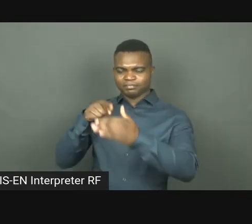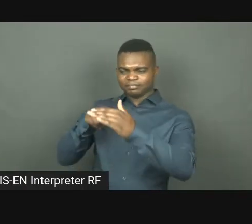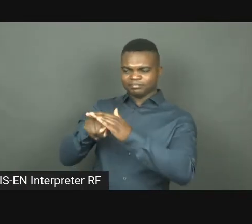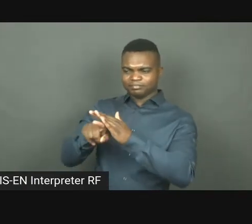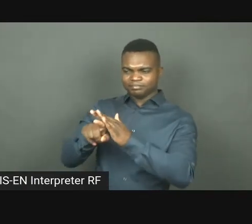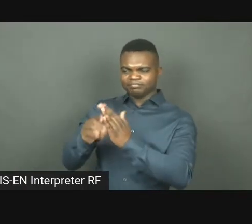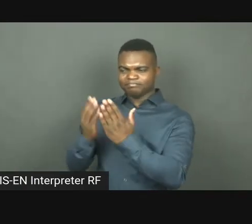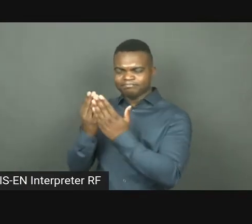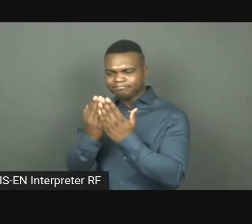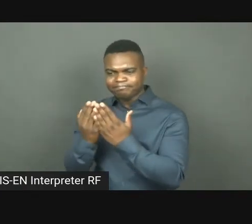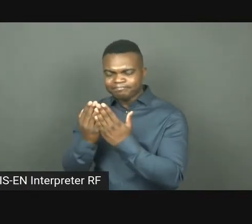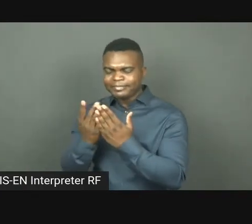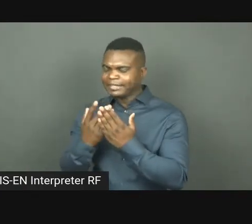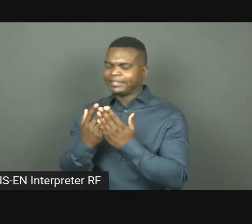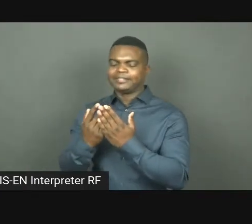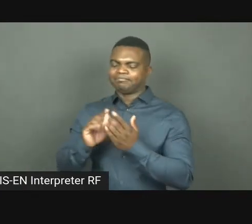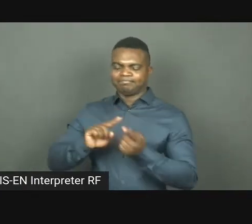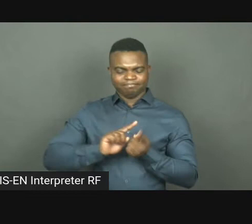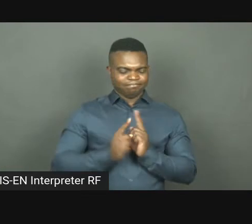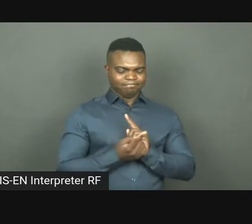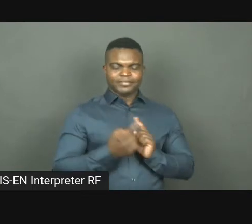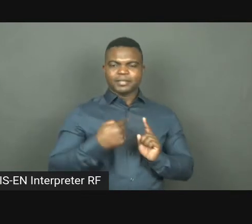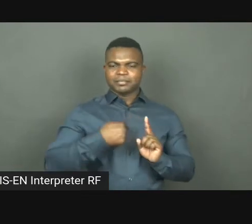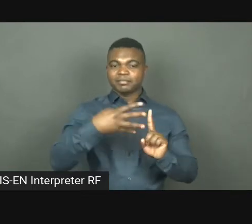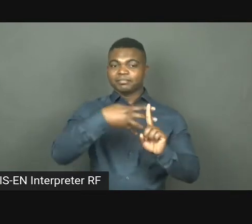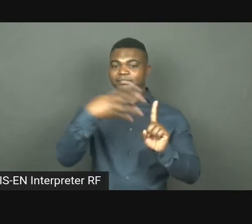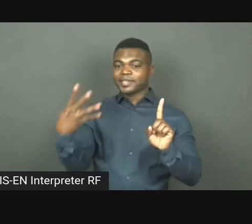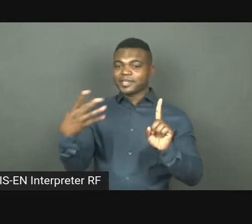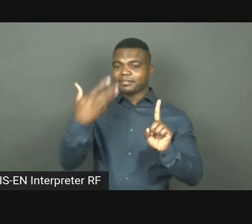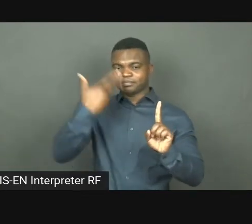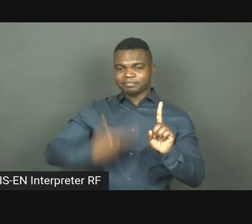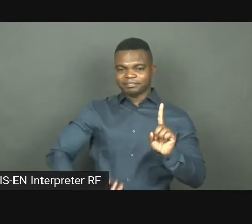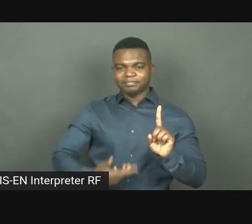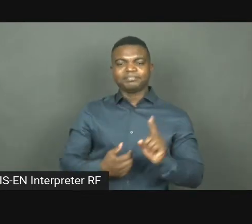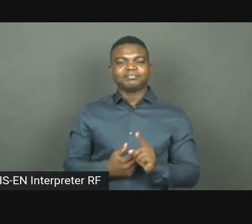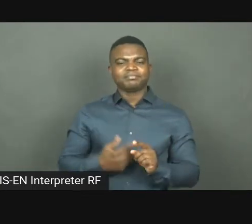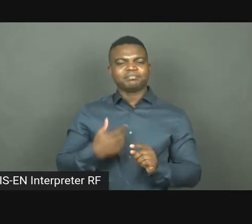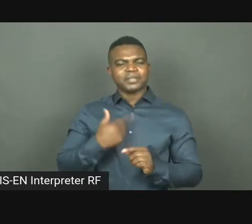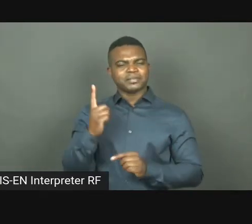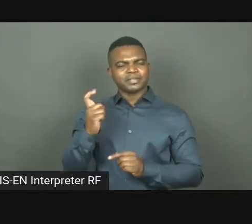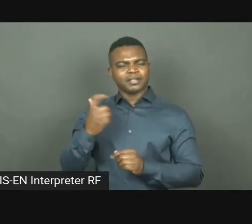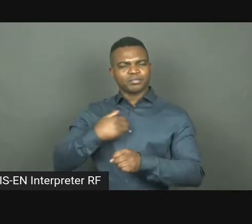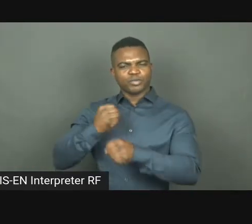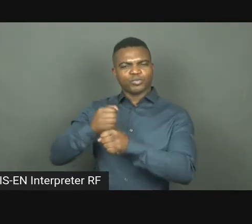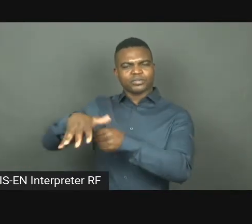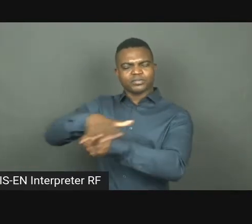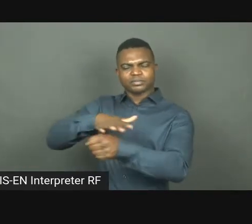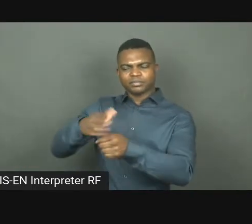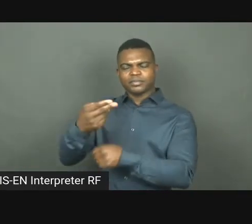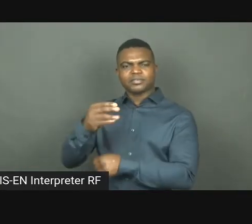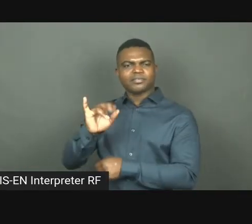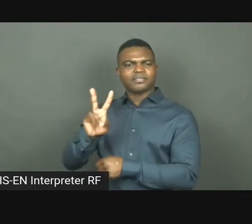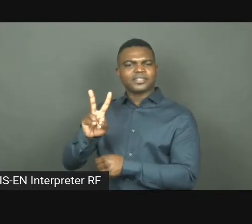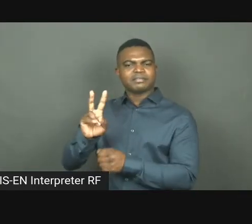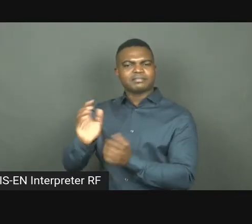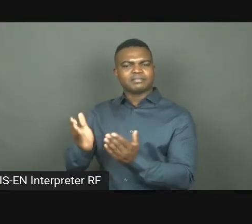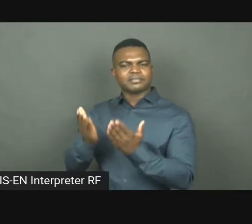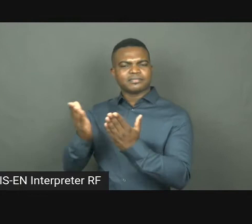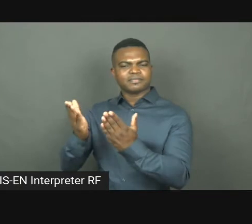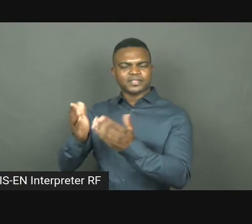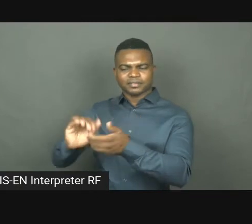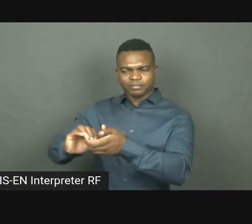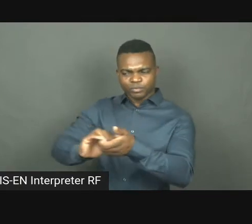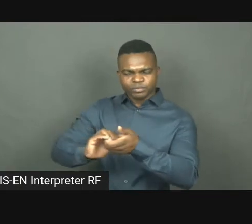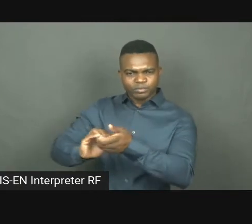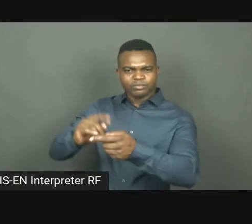a chaplain here in the US in Chicago in a hospital setting with in a